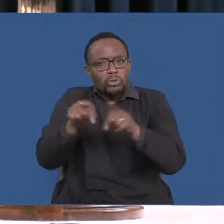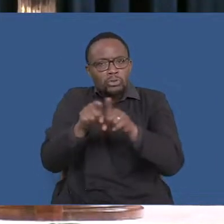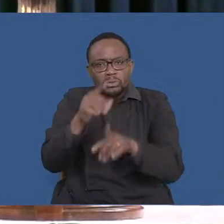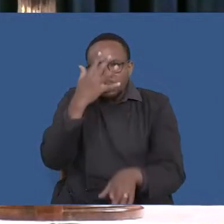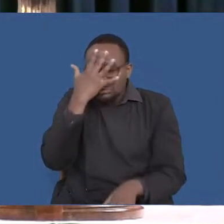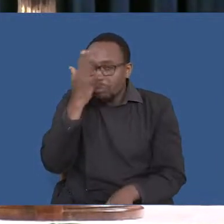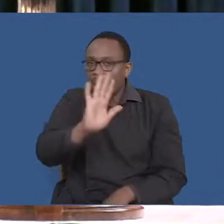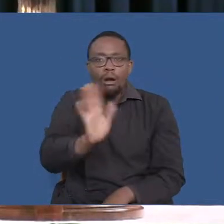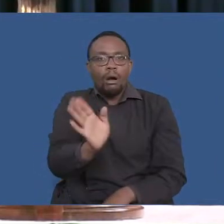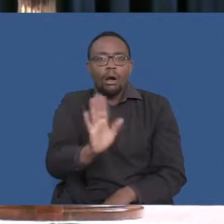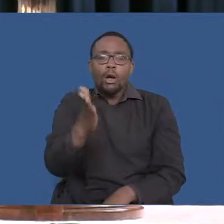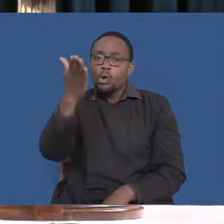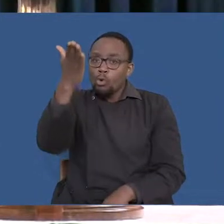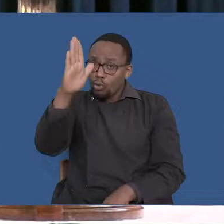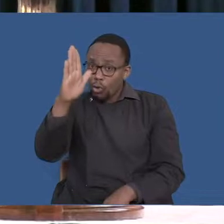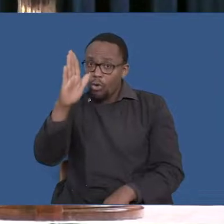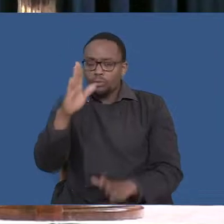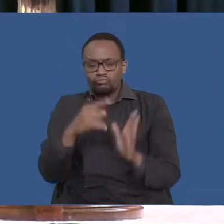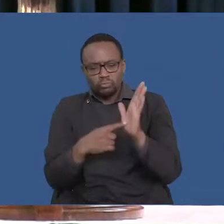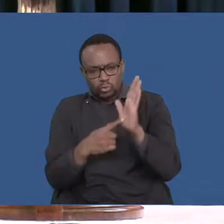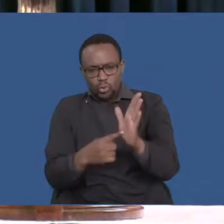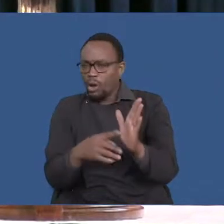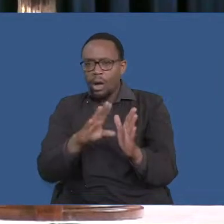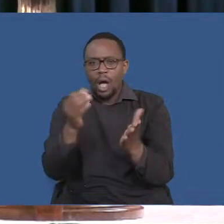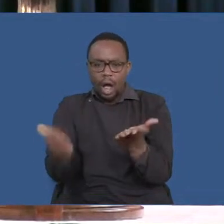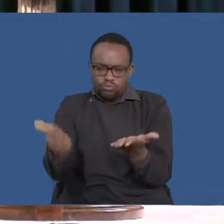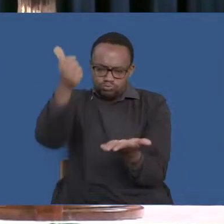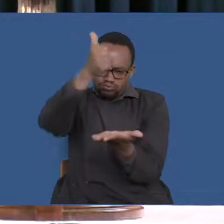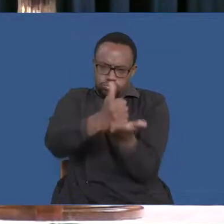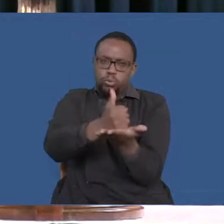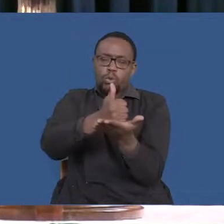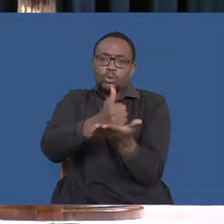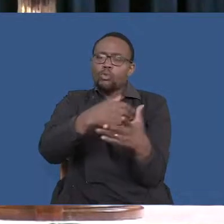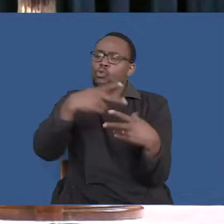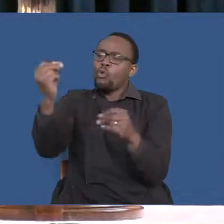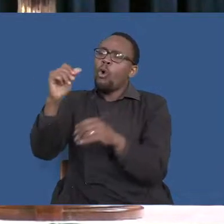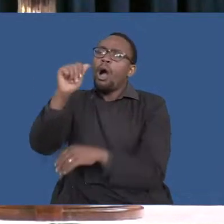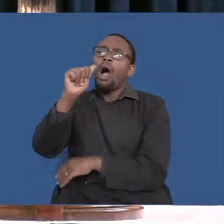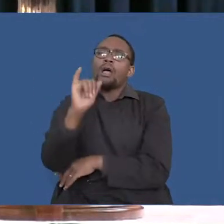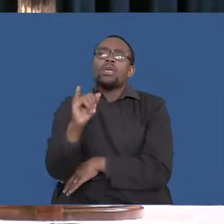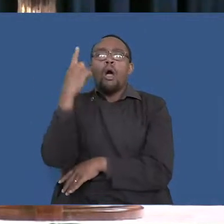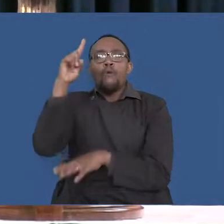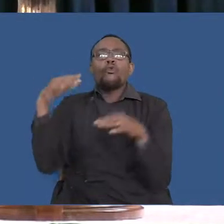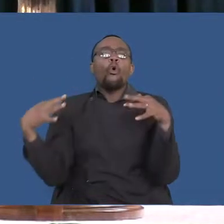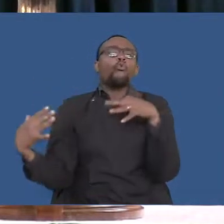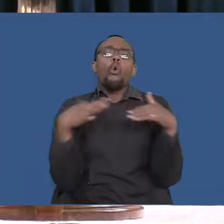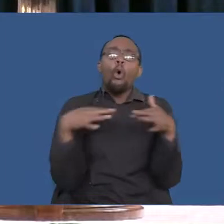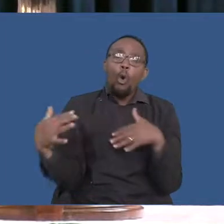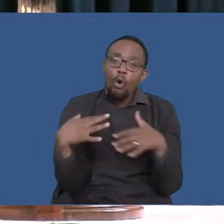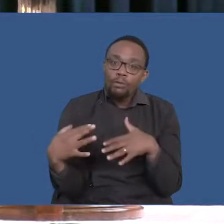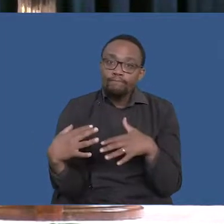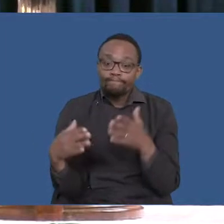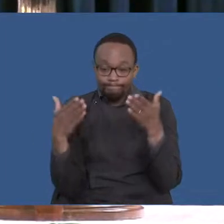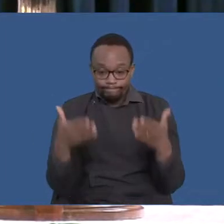put to shame. God sends them back to Ai for battle. Now,